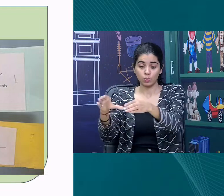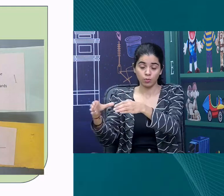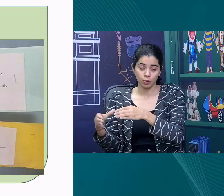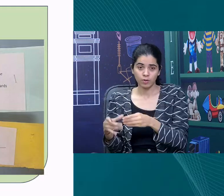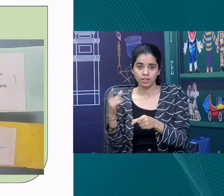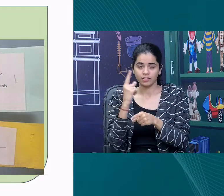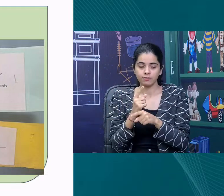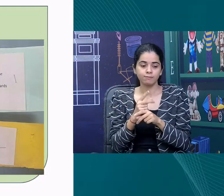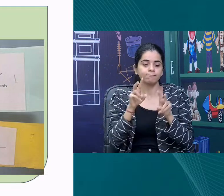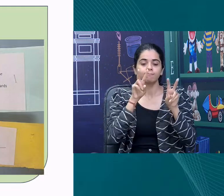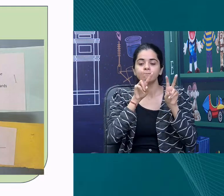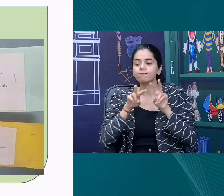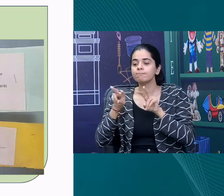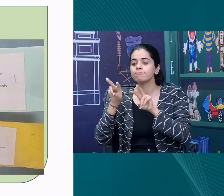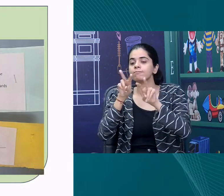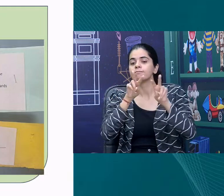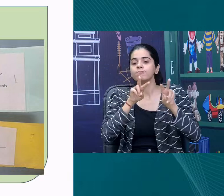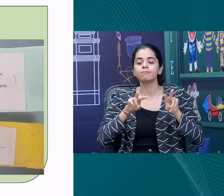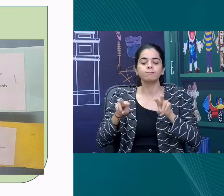Next slide, please.